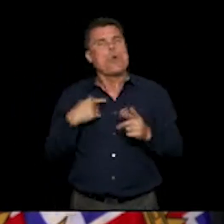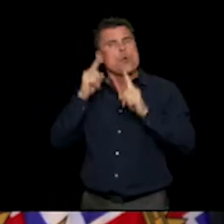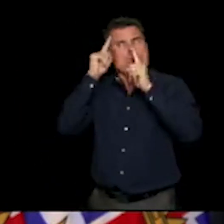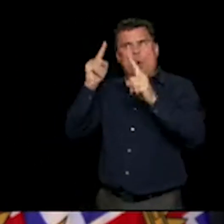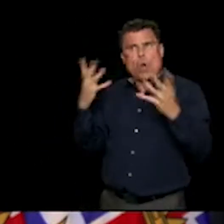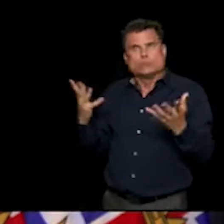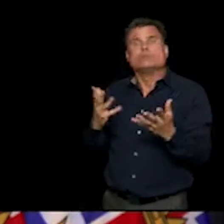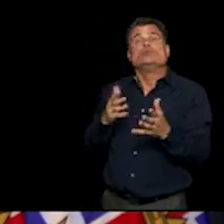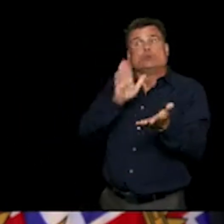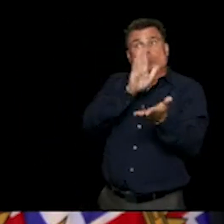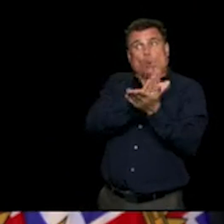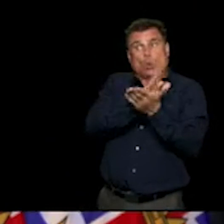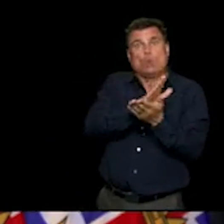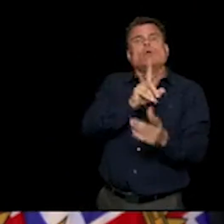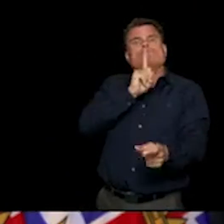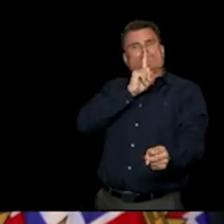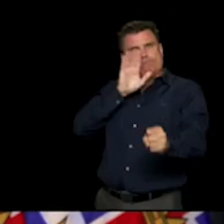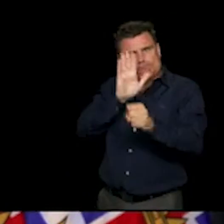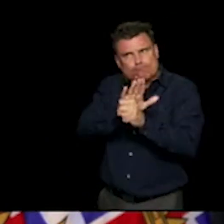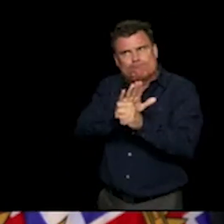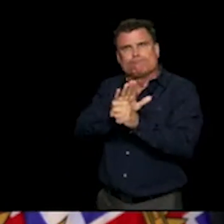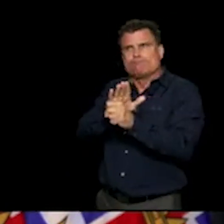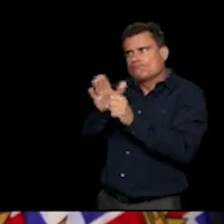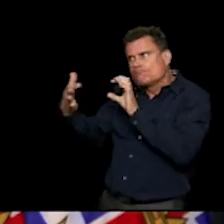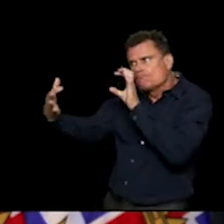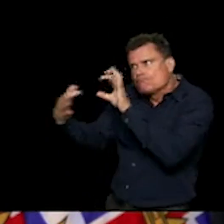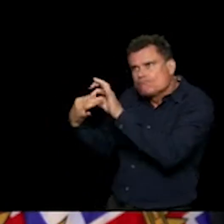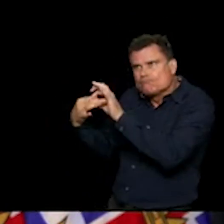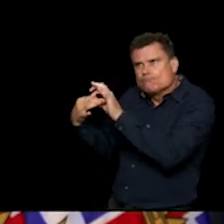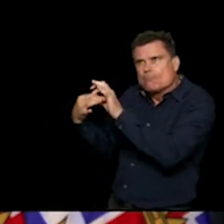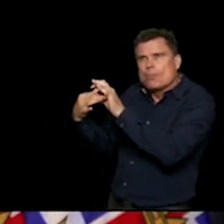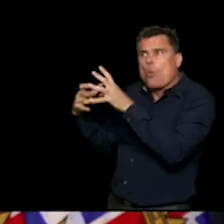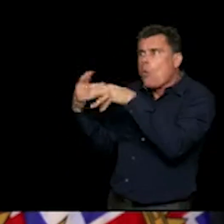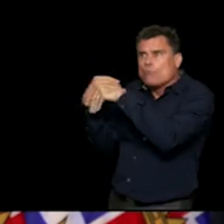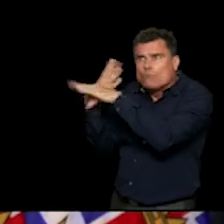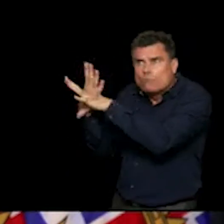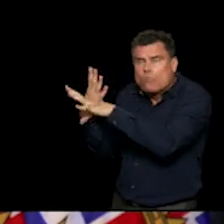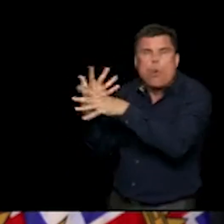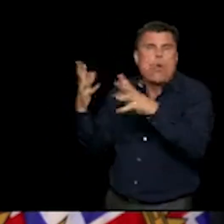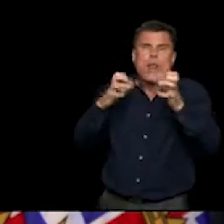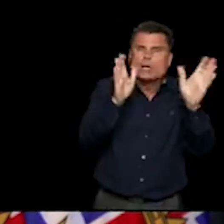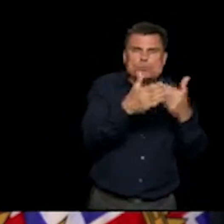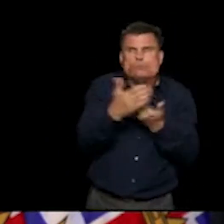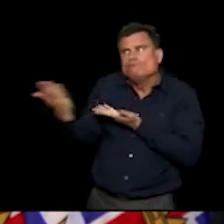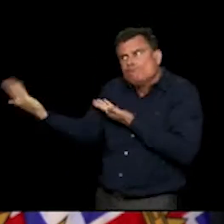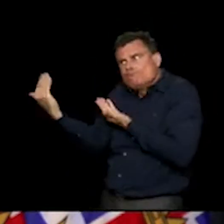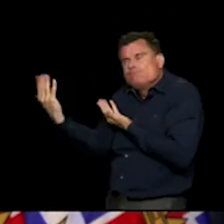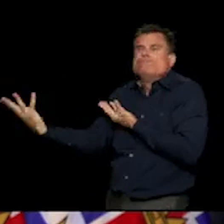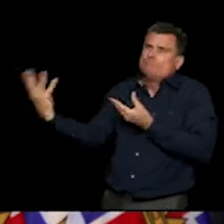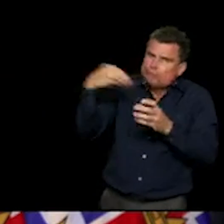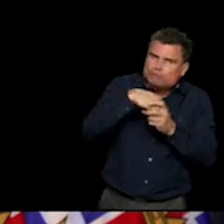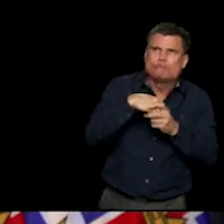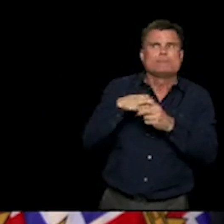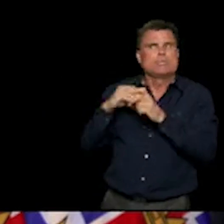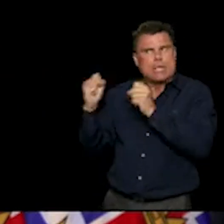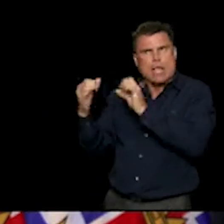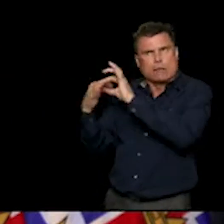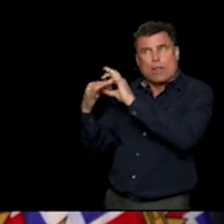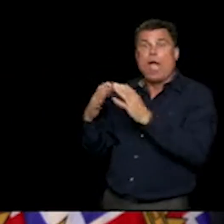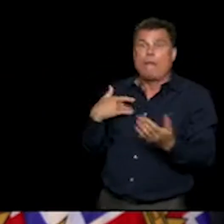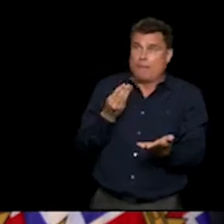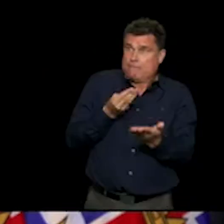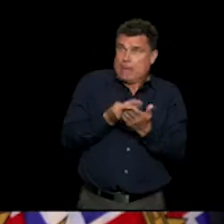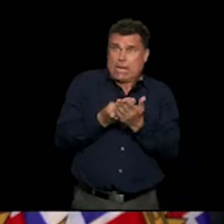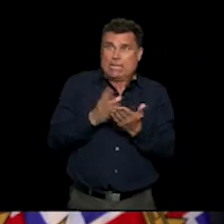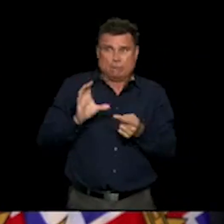confirm enrollment. So whether it's in a remote program or in class, what I've said today is that the funding is secure.